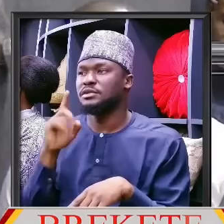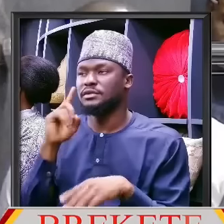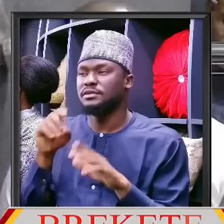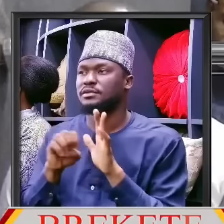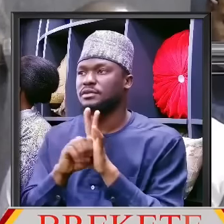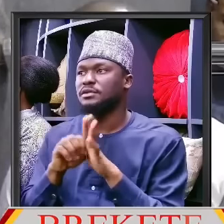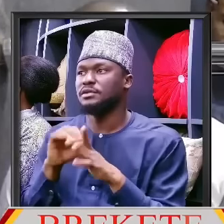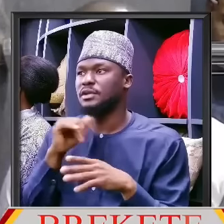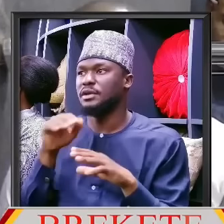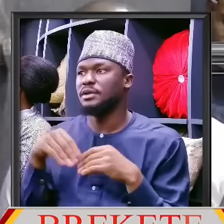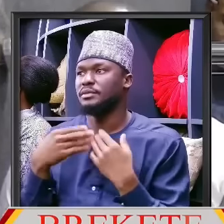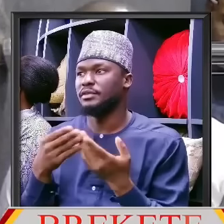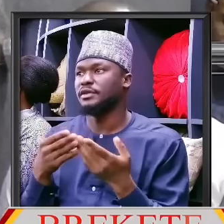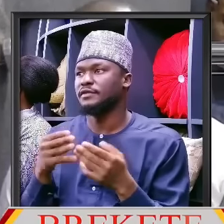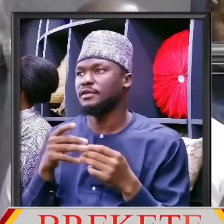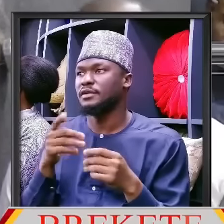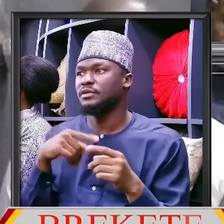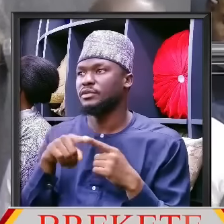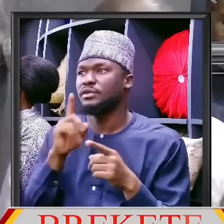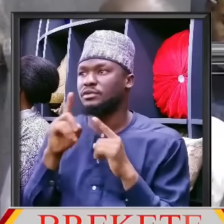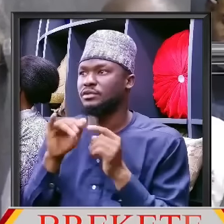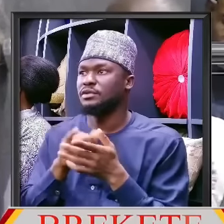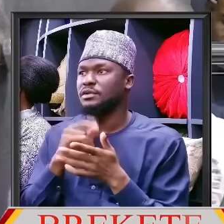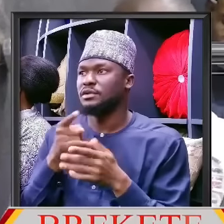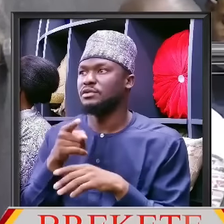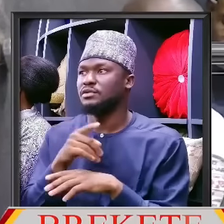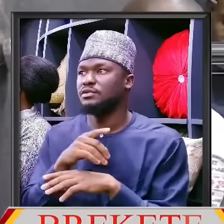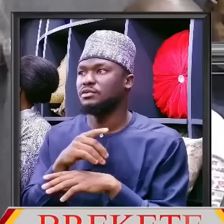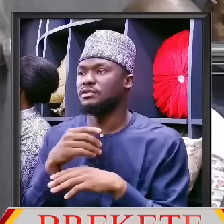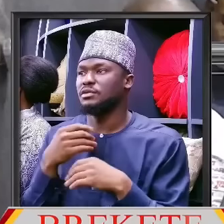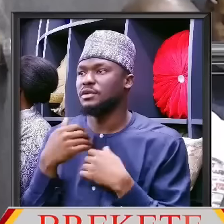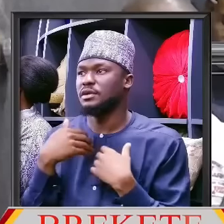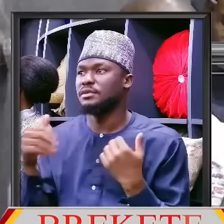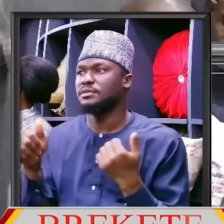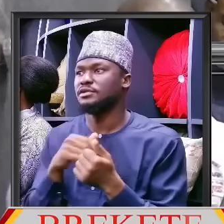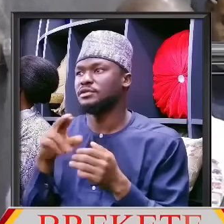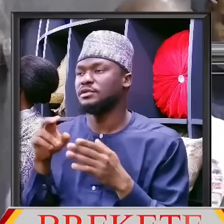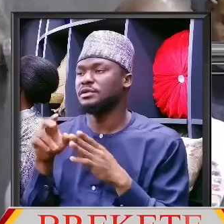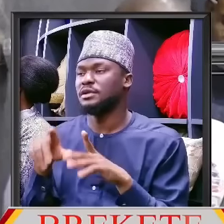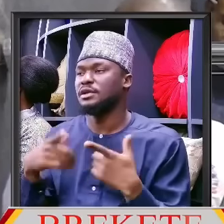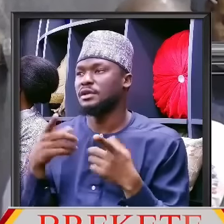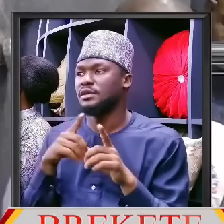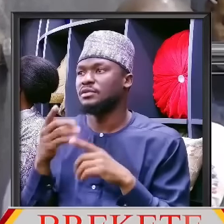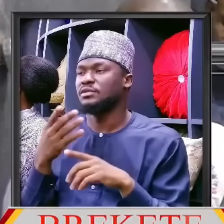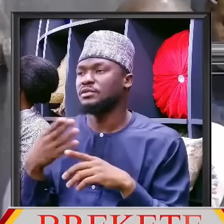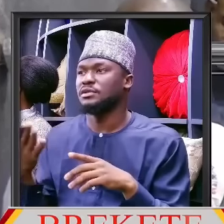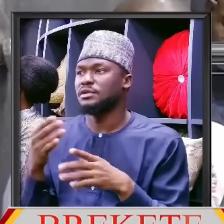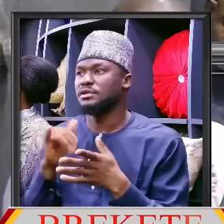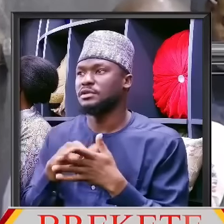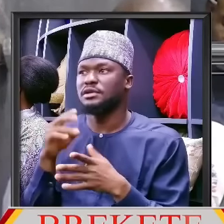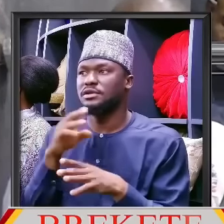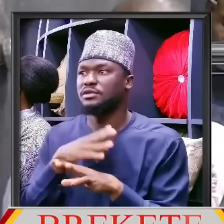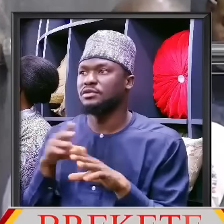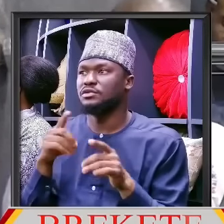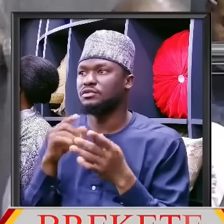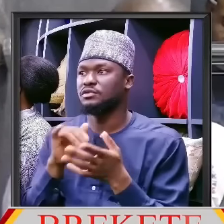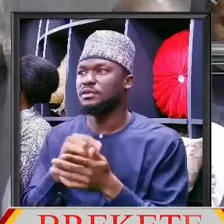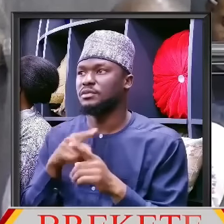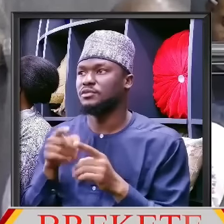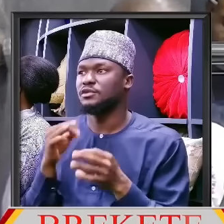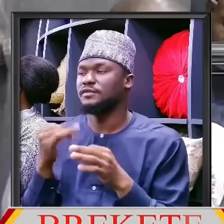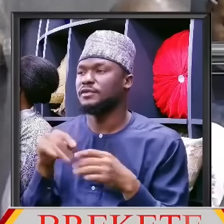example, I'm giving. Because when you talk, say you know stagnate their life, you feel they do things make you know stagnate their life. But if their mind